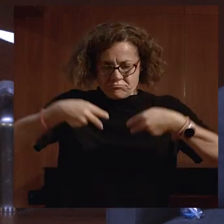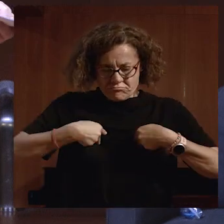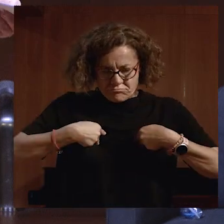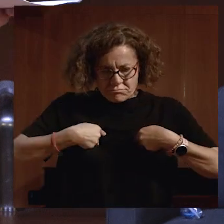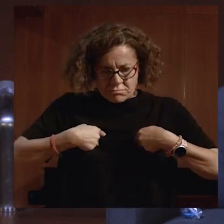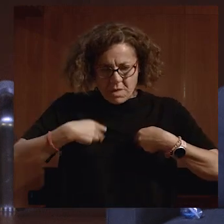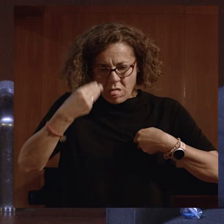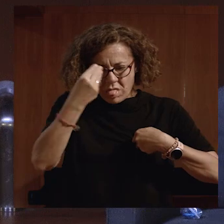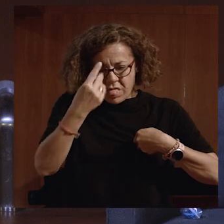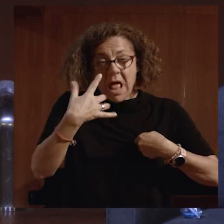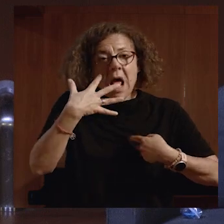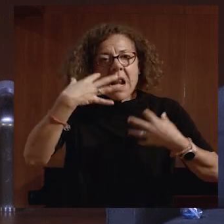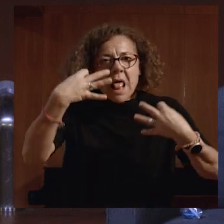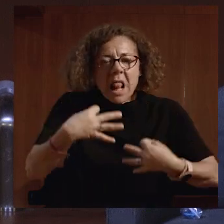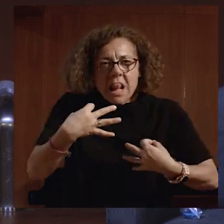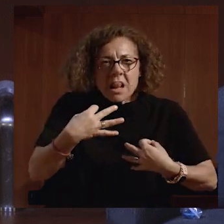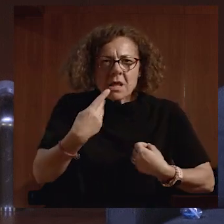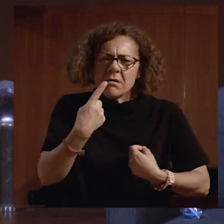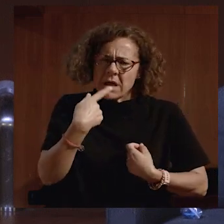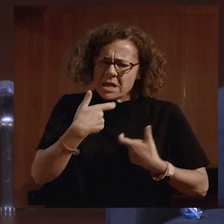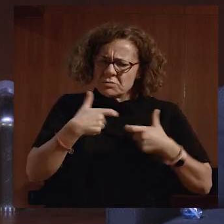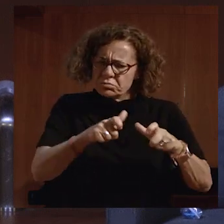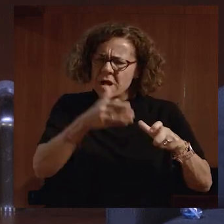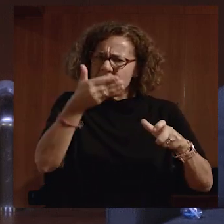So anyway, what happens next?